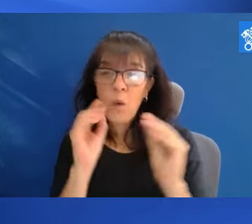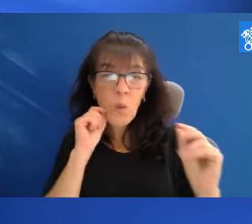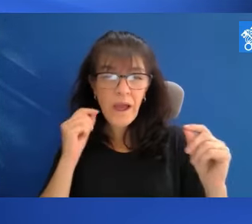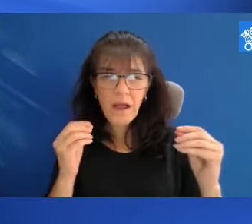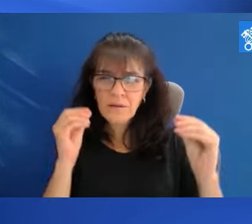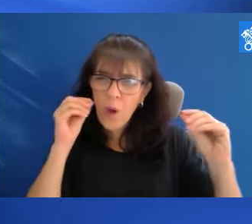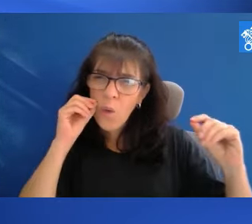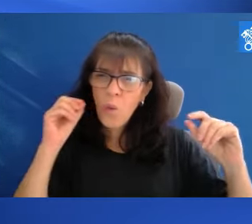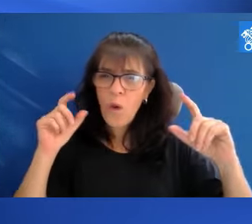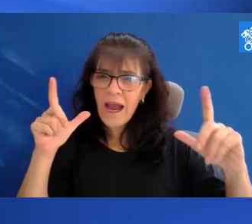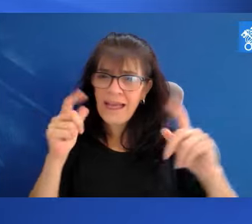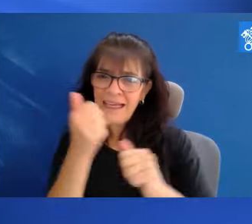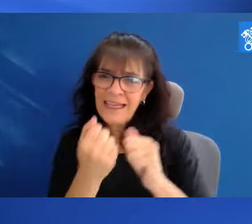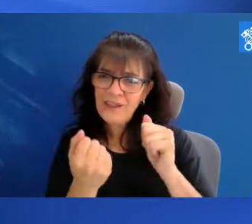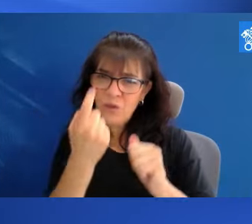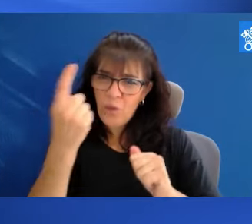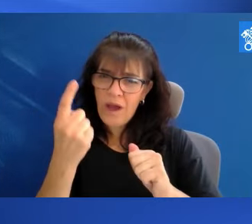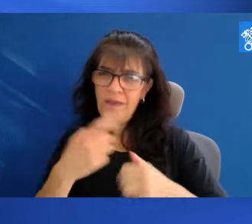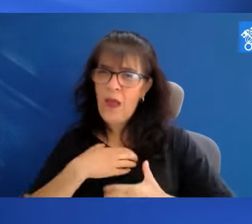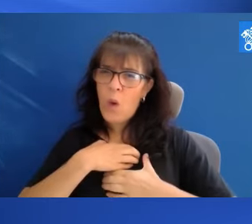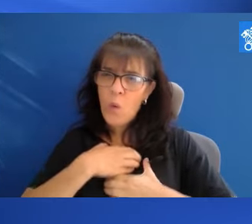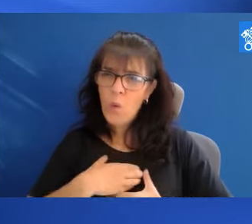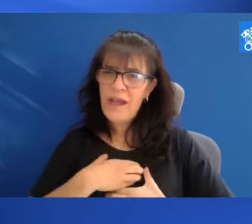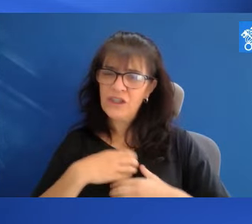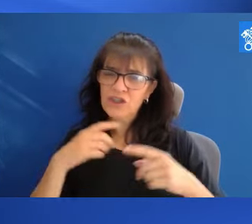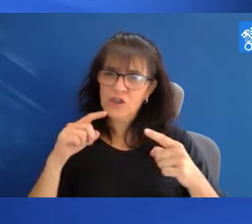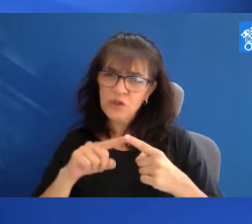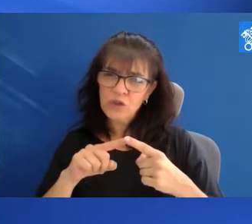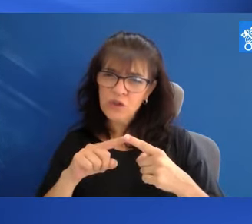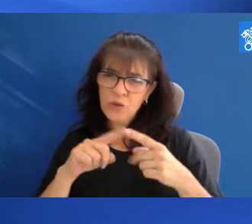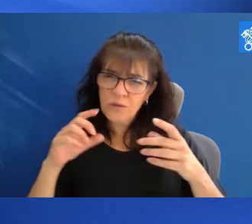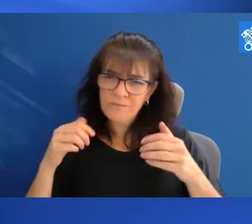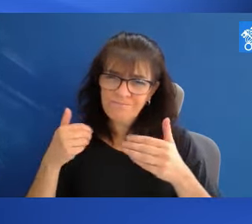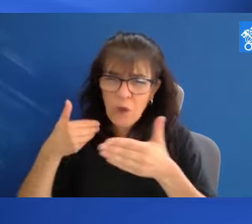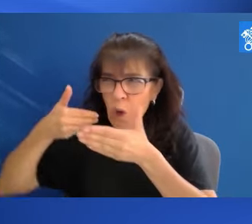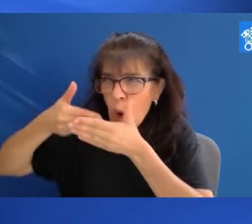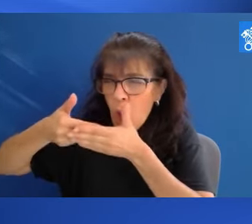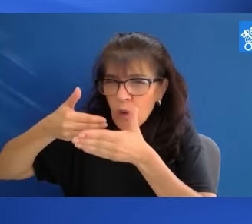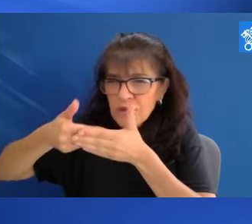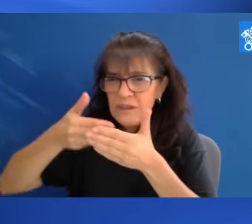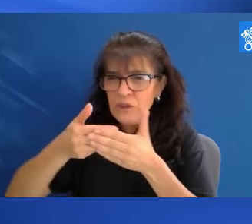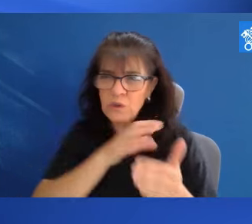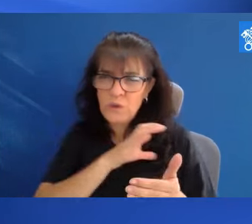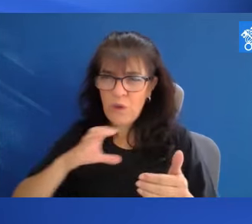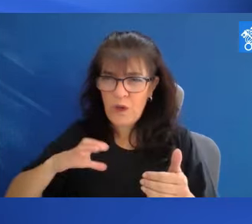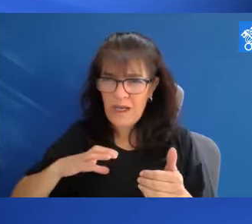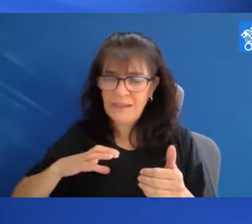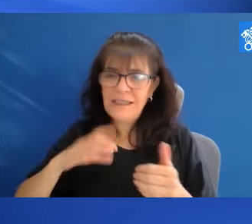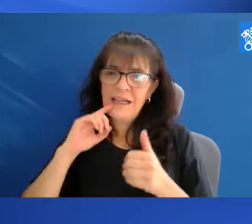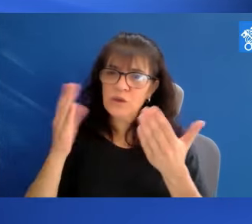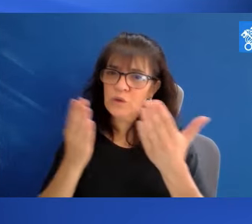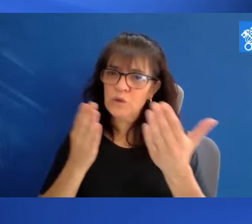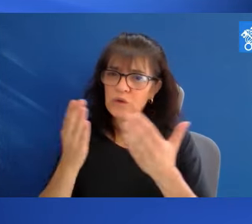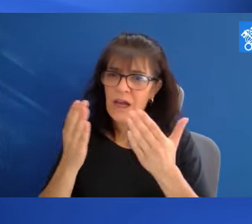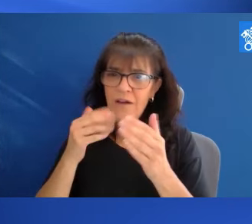in each one the desire to adhere ever more closely to Christ and to serve their neighbour